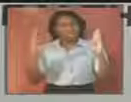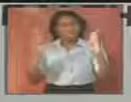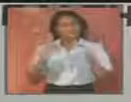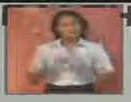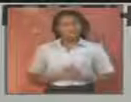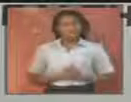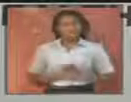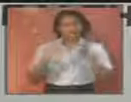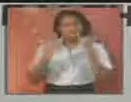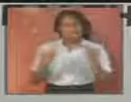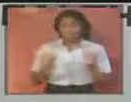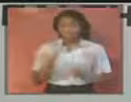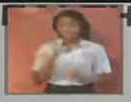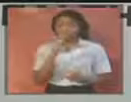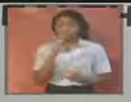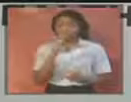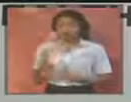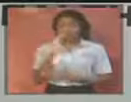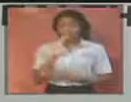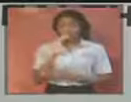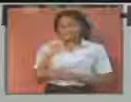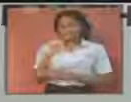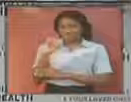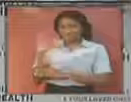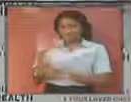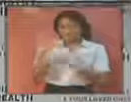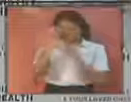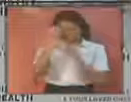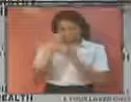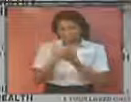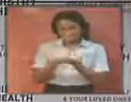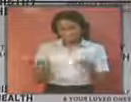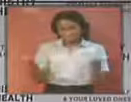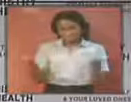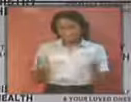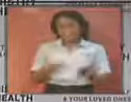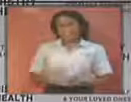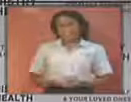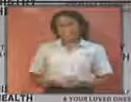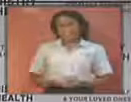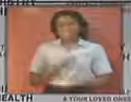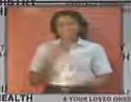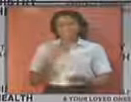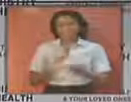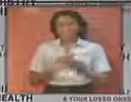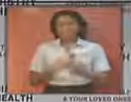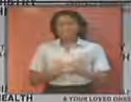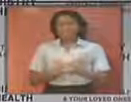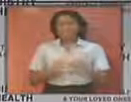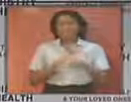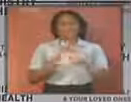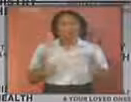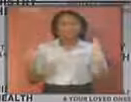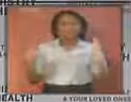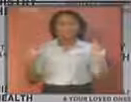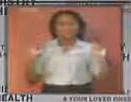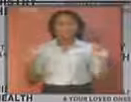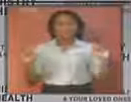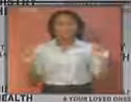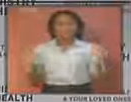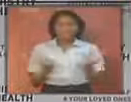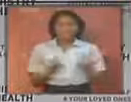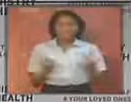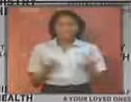Dr. Roshan Parashram for the clinical update. Hi, good morning. Thank you, Ms. Alcantara. Good morning to Mr. Sawyerfat,